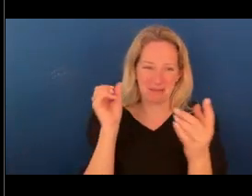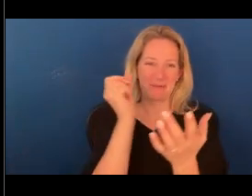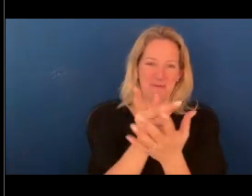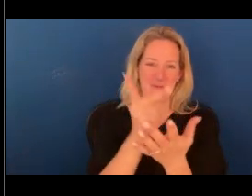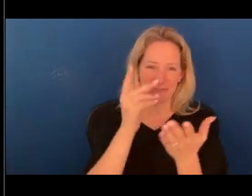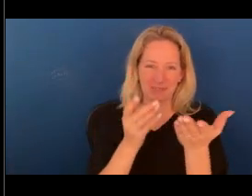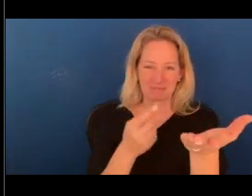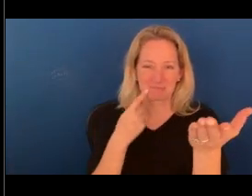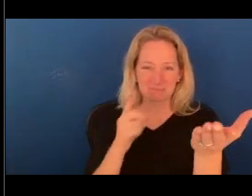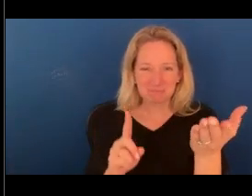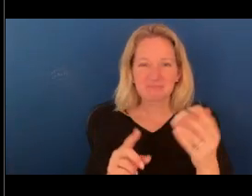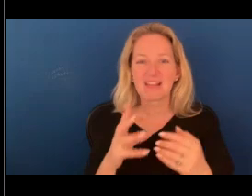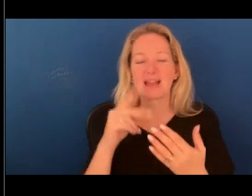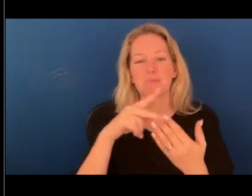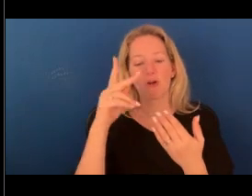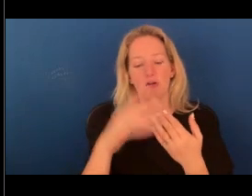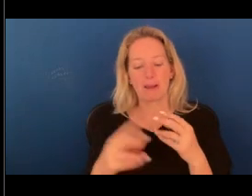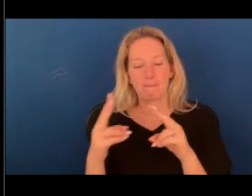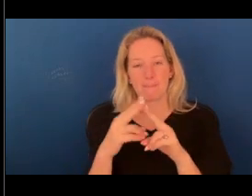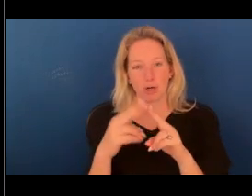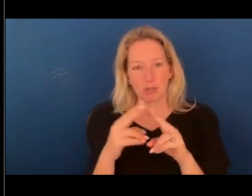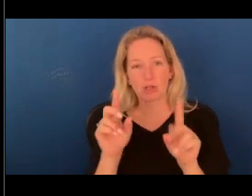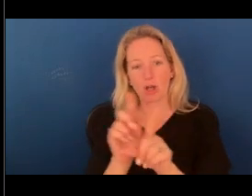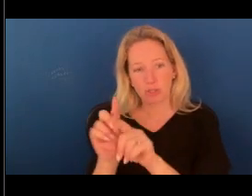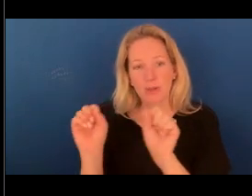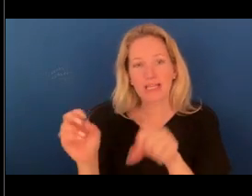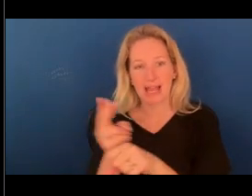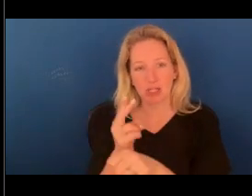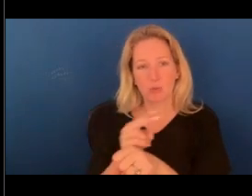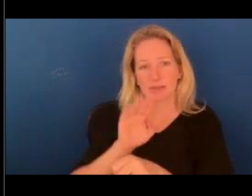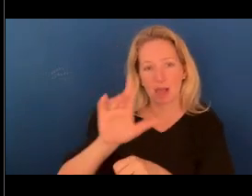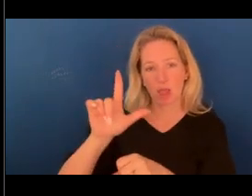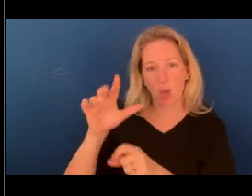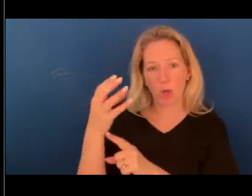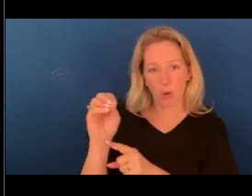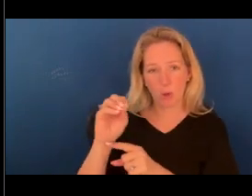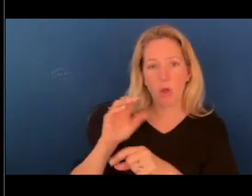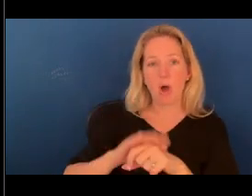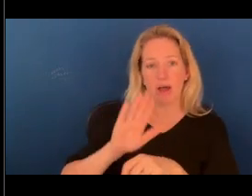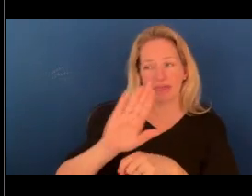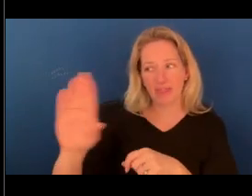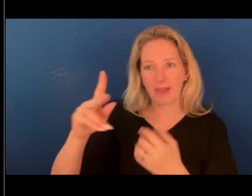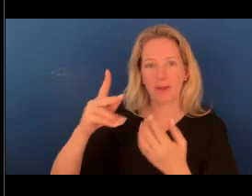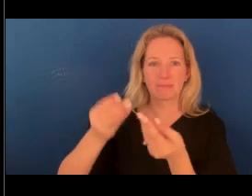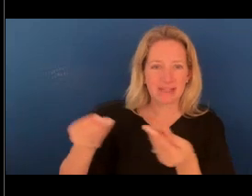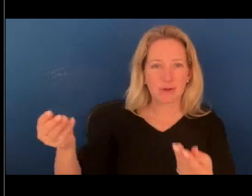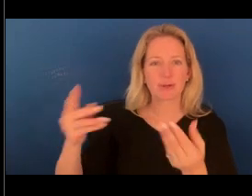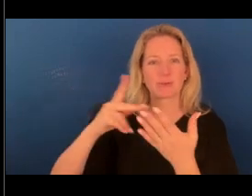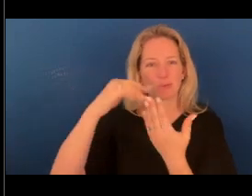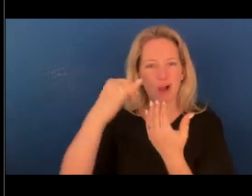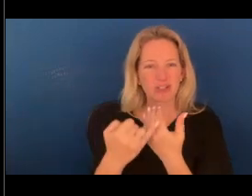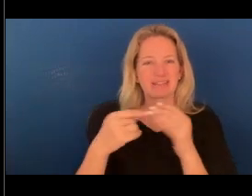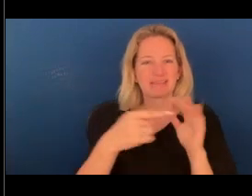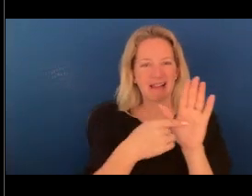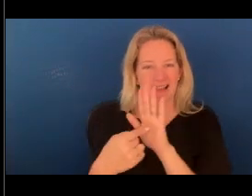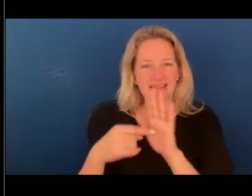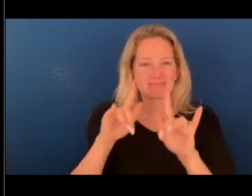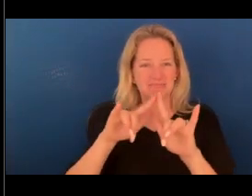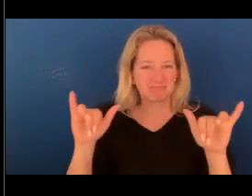our approval, our program partners can also use our logo on their materials, project signage, etc. Next slide, please.